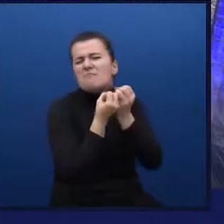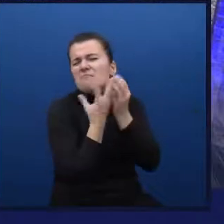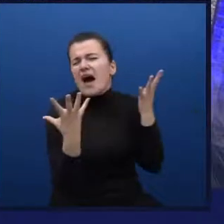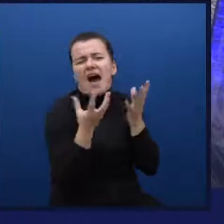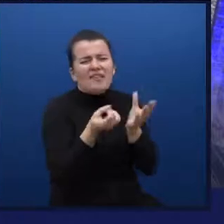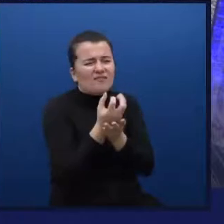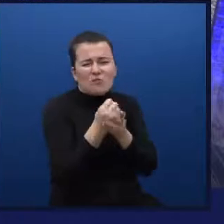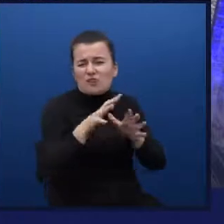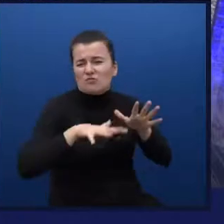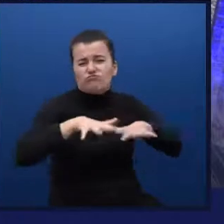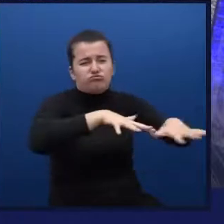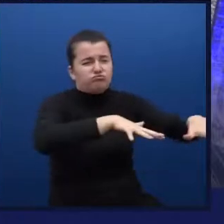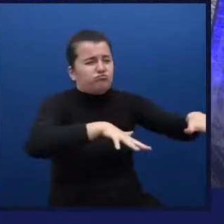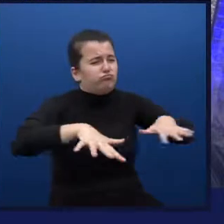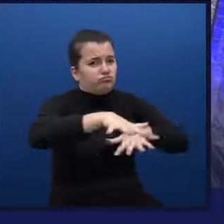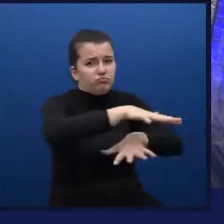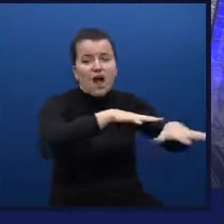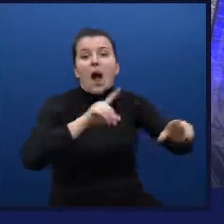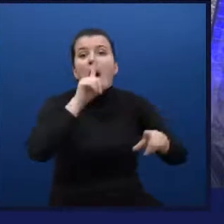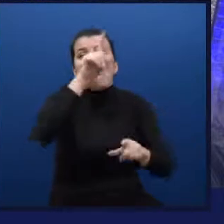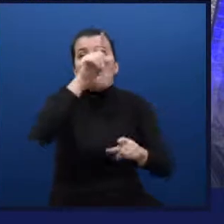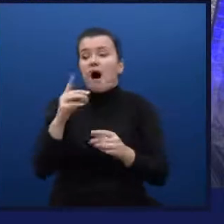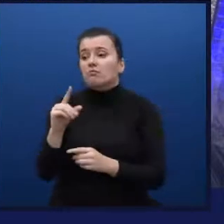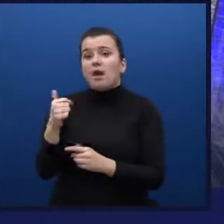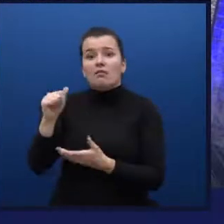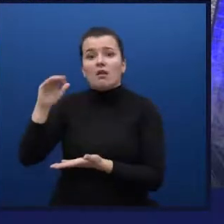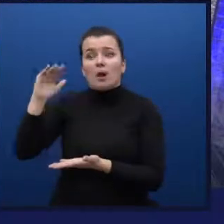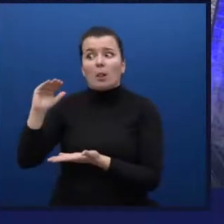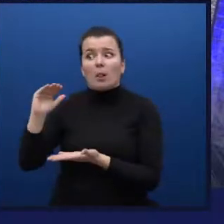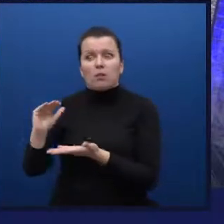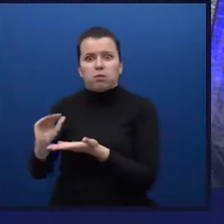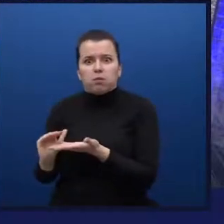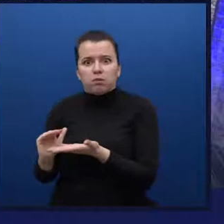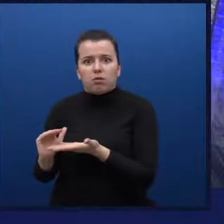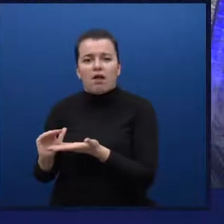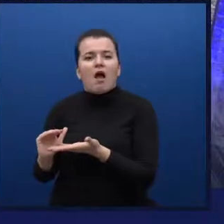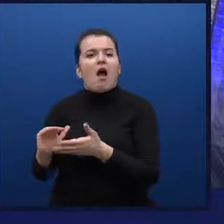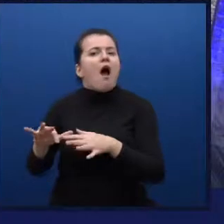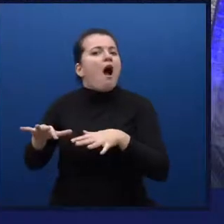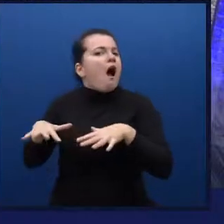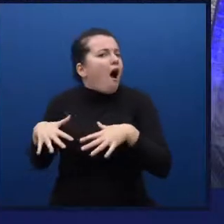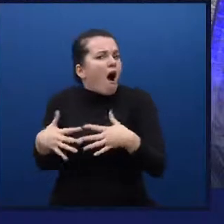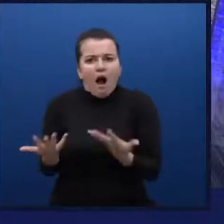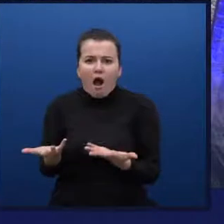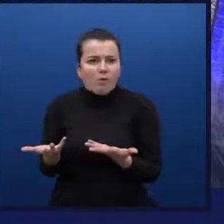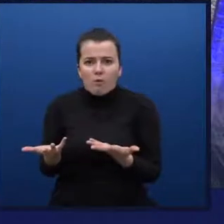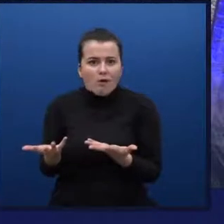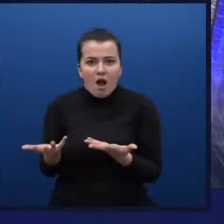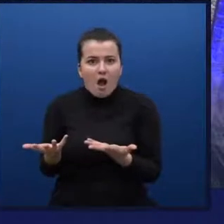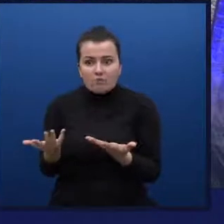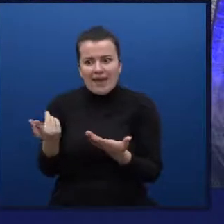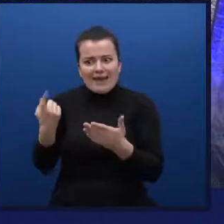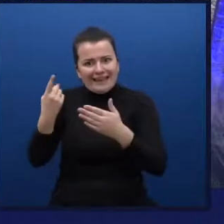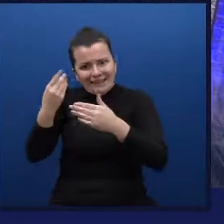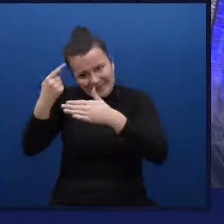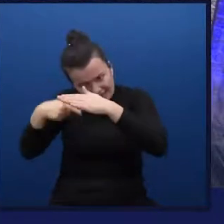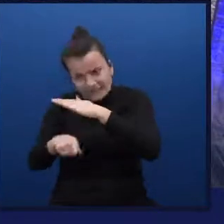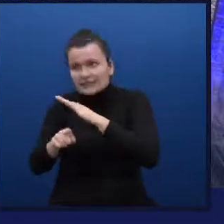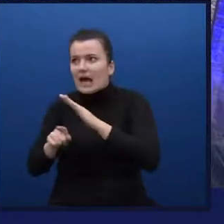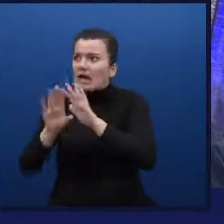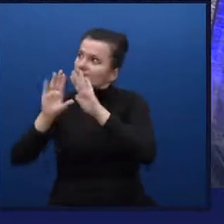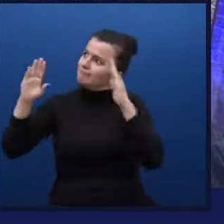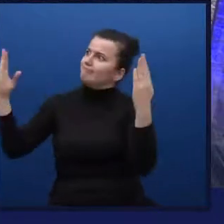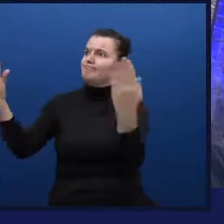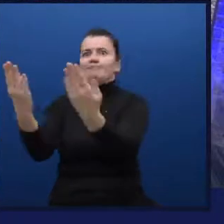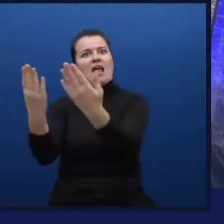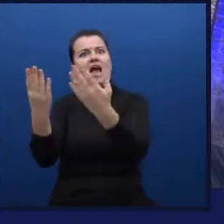have so much data to generate these extra objects in an indoor space? I can imagine in the case of Avanade, you